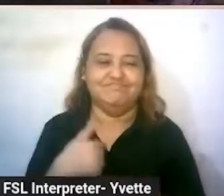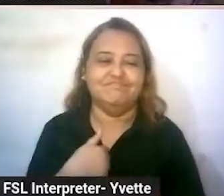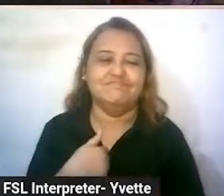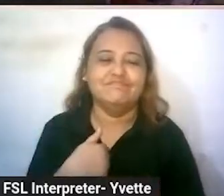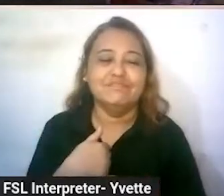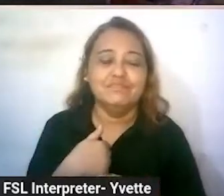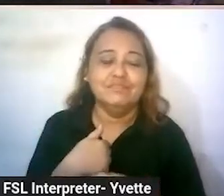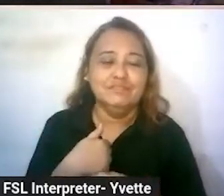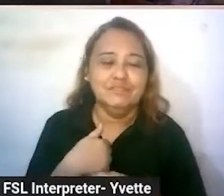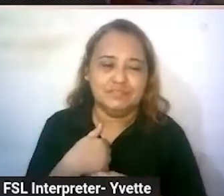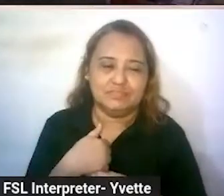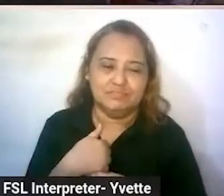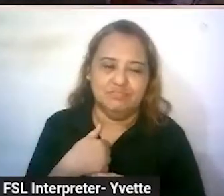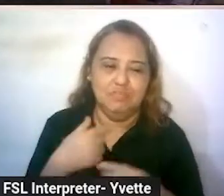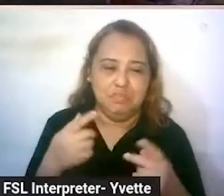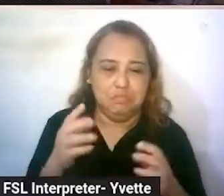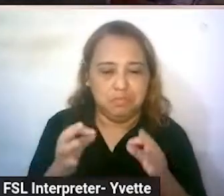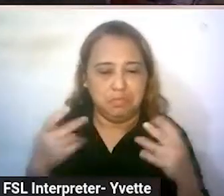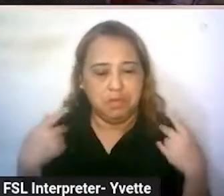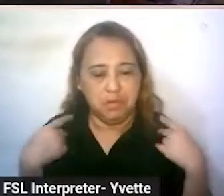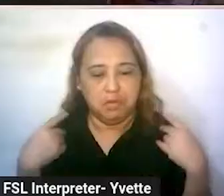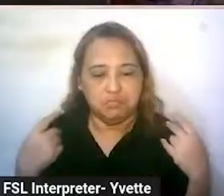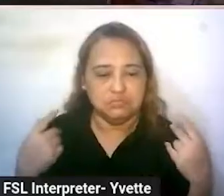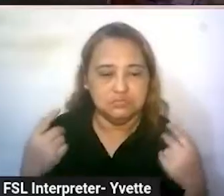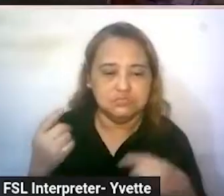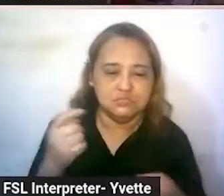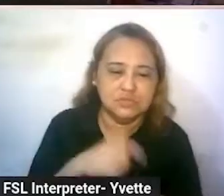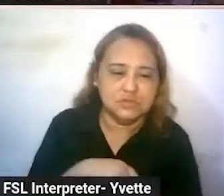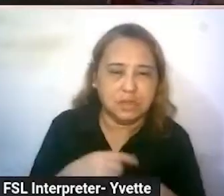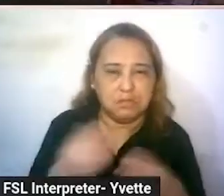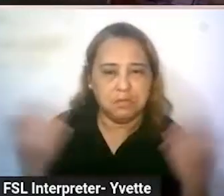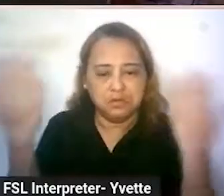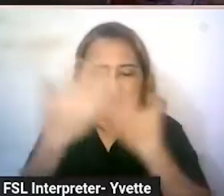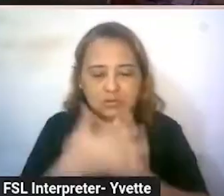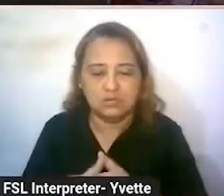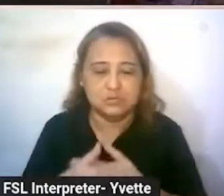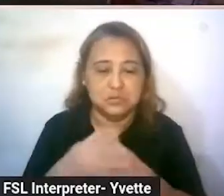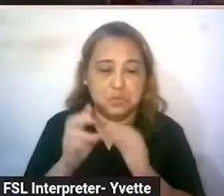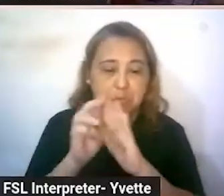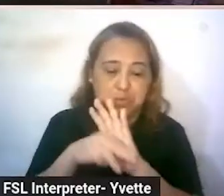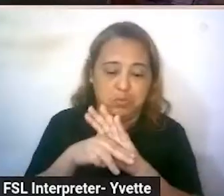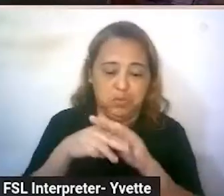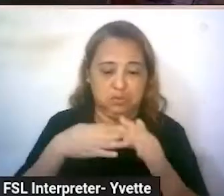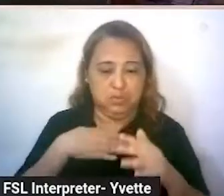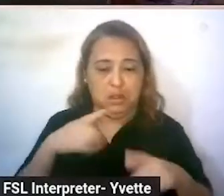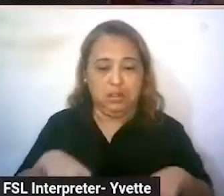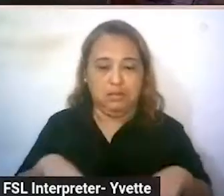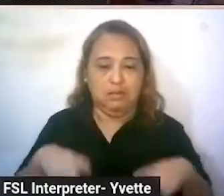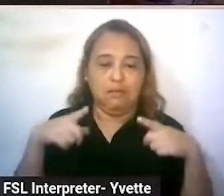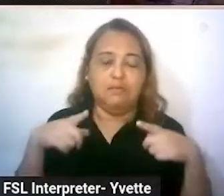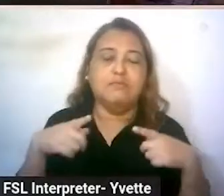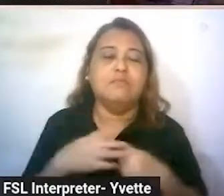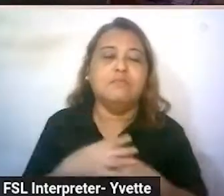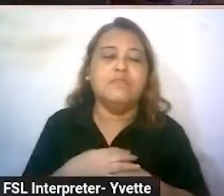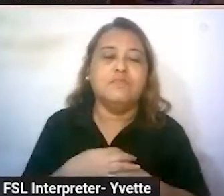dumating man yung time na pagdaanan ko yung darkest moment of my life na talagang